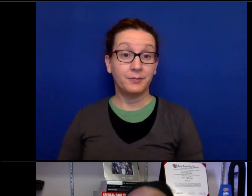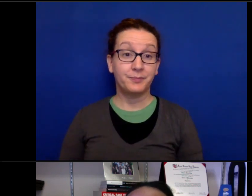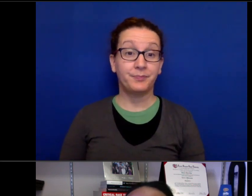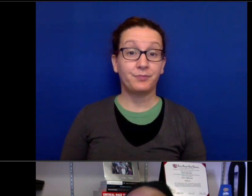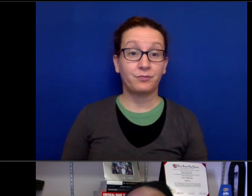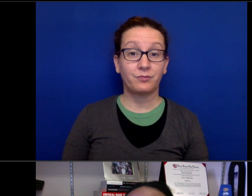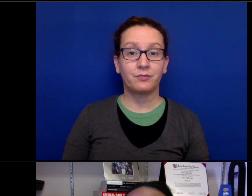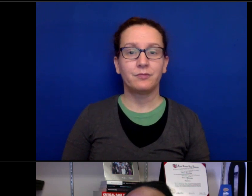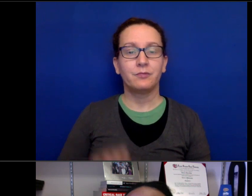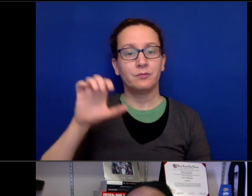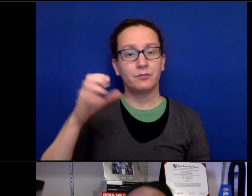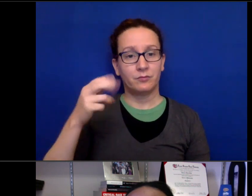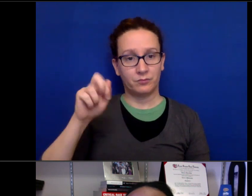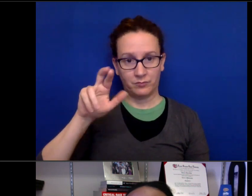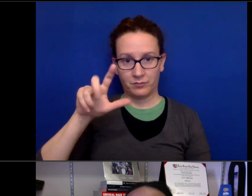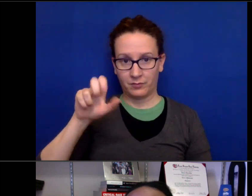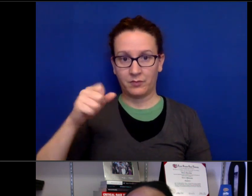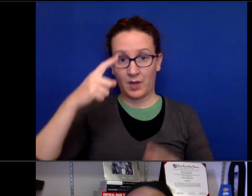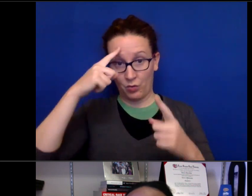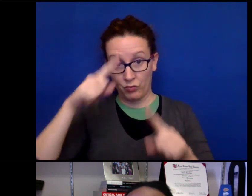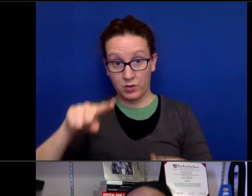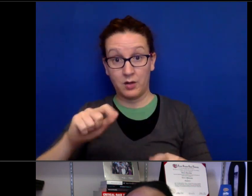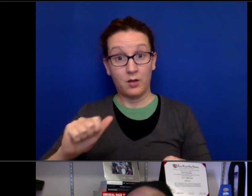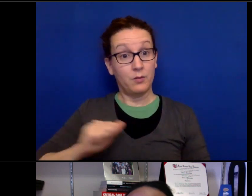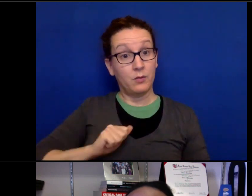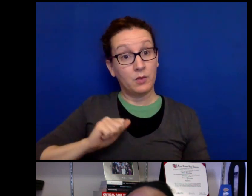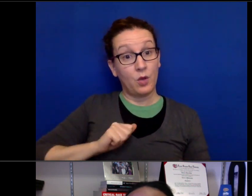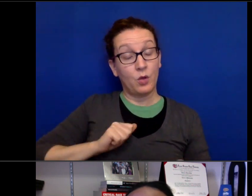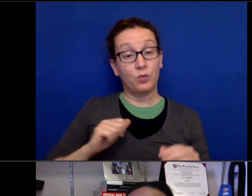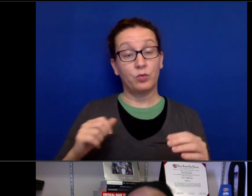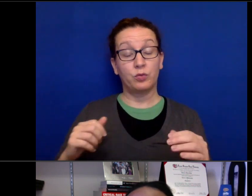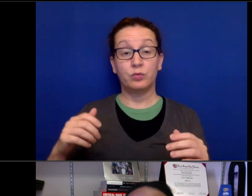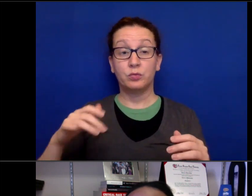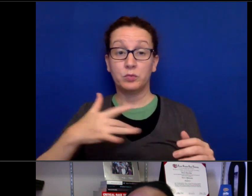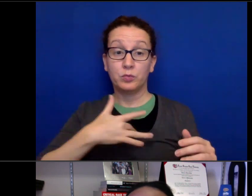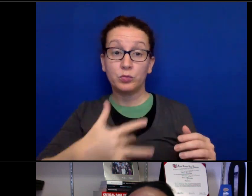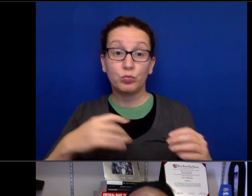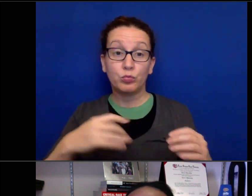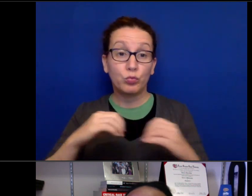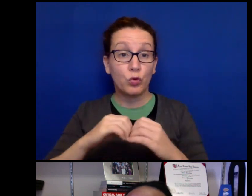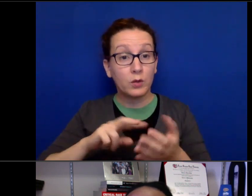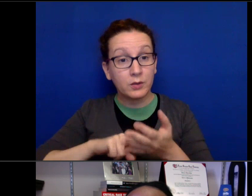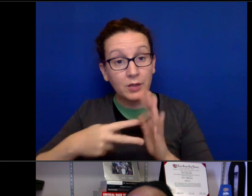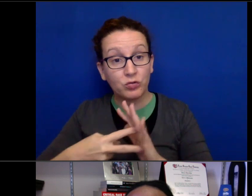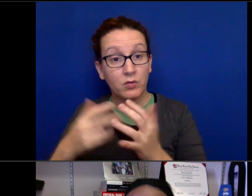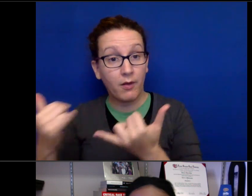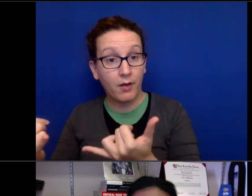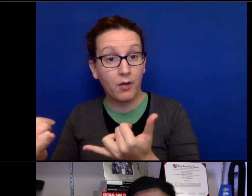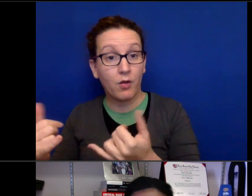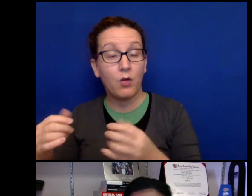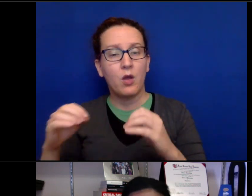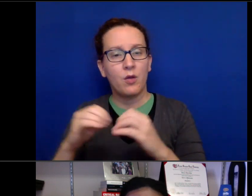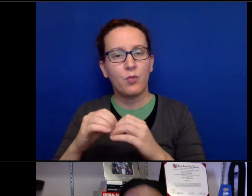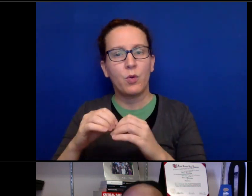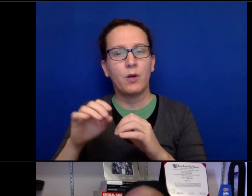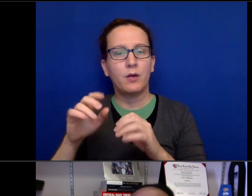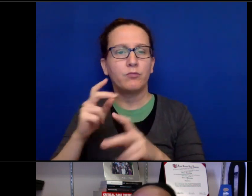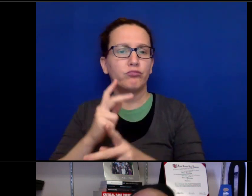I definitely agree with that, and found myself to be more intentional and also more selective, right?